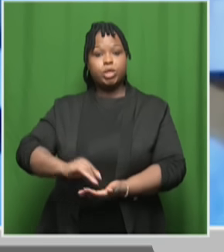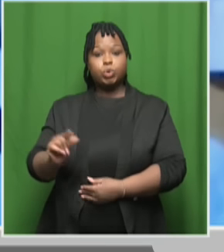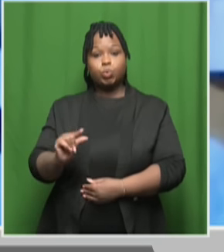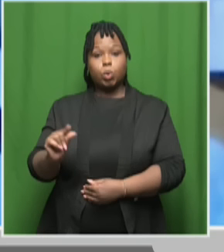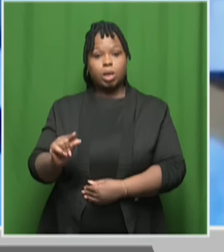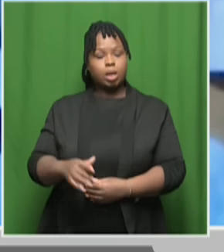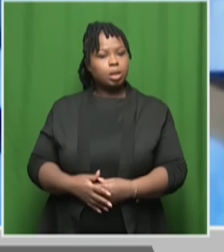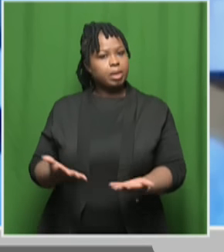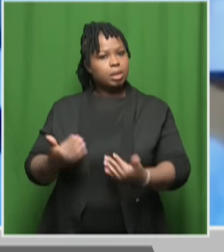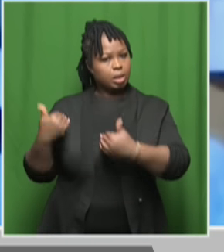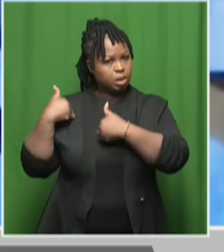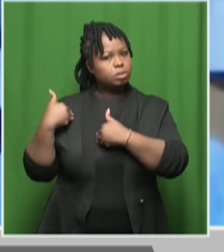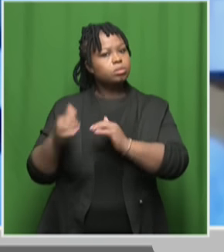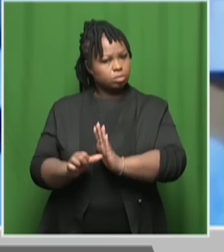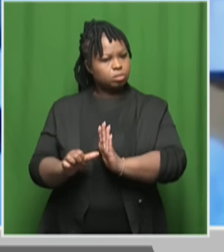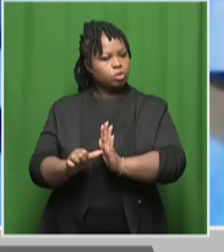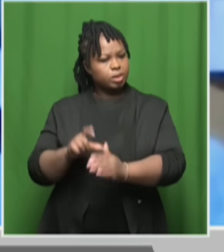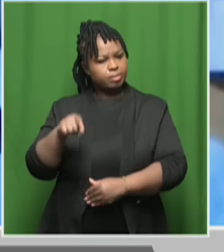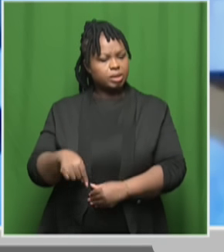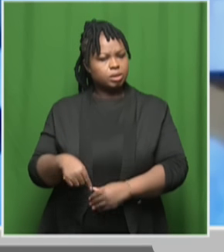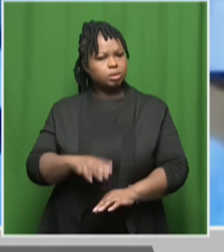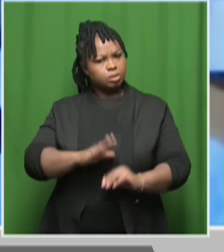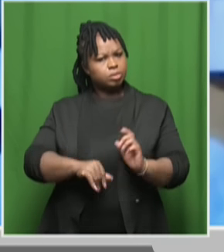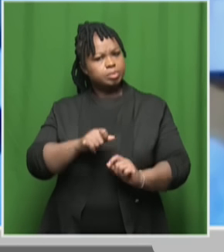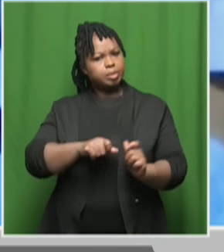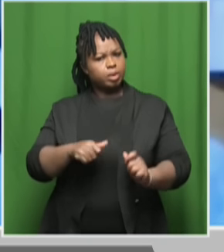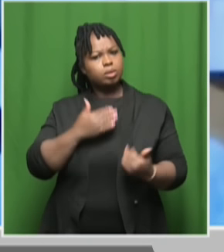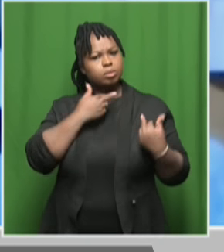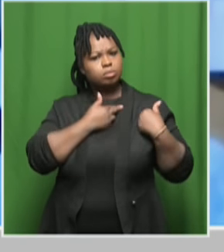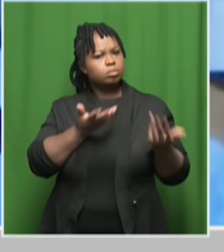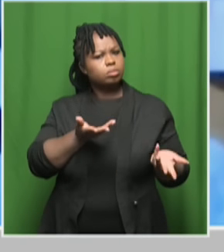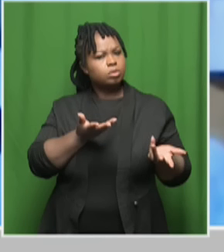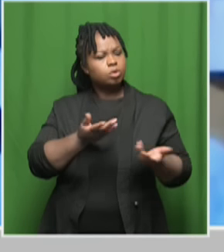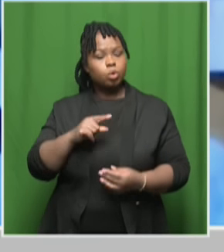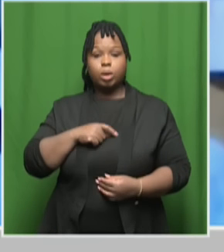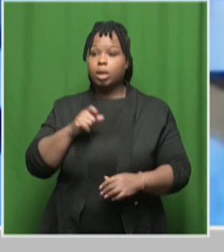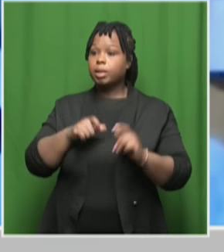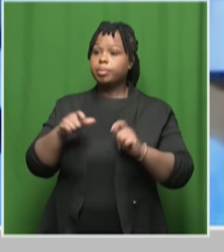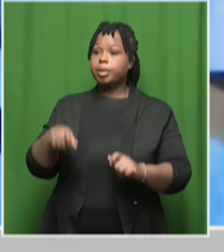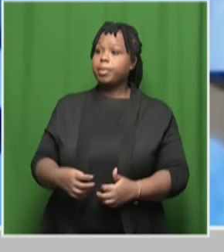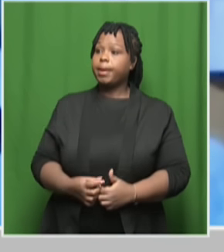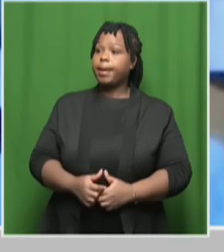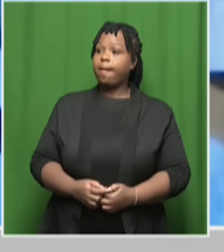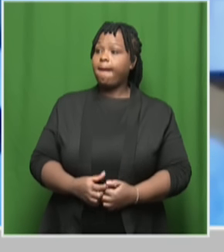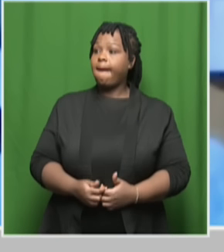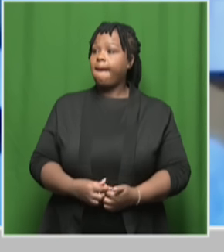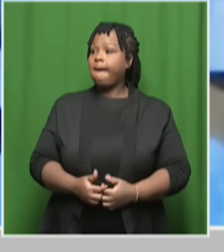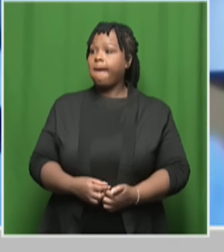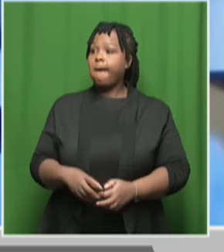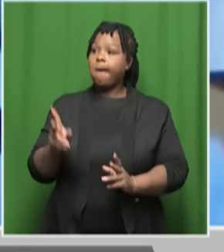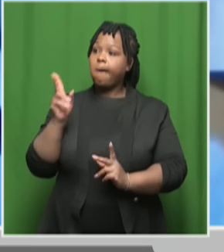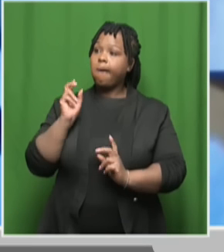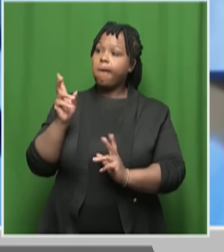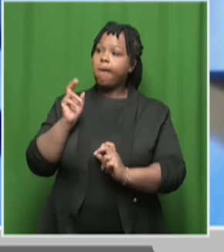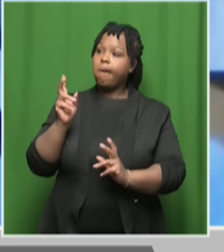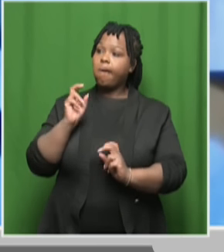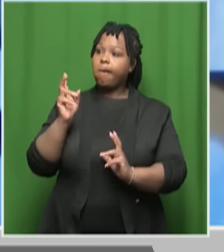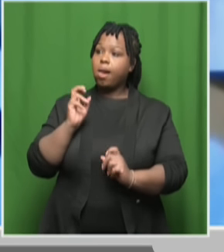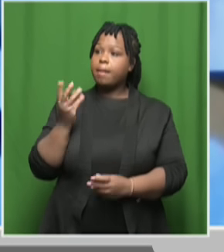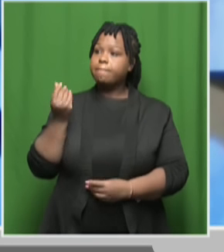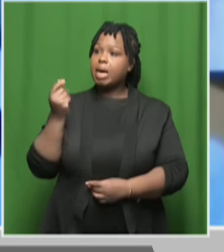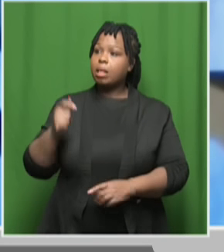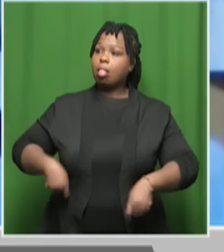So accountability is important. It cannot be that the public just listens to